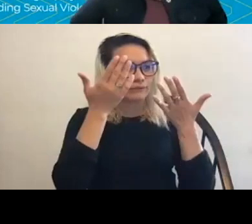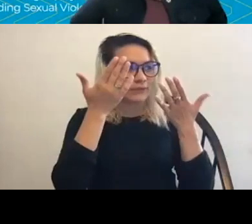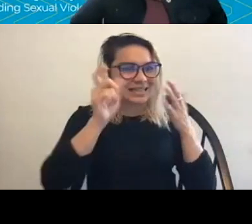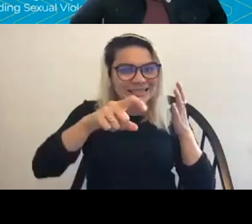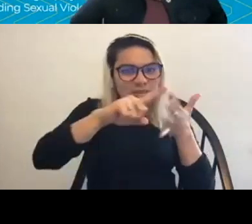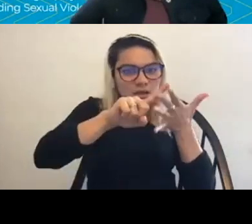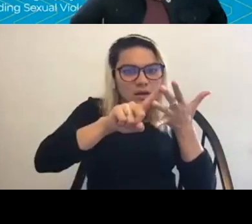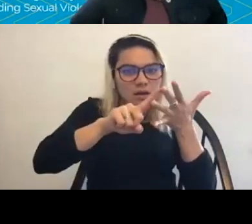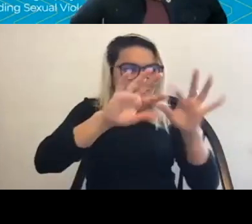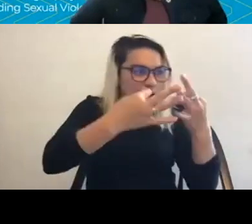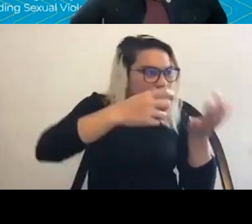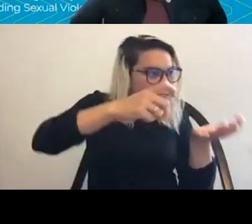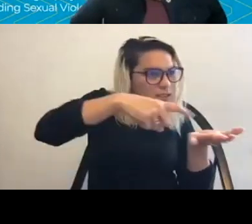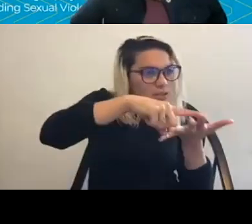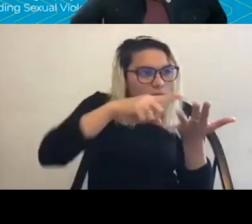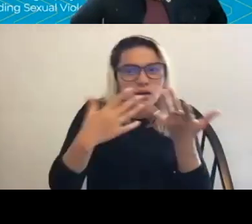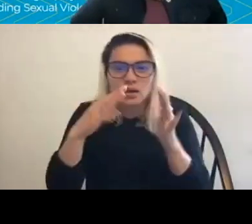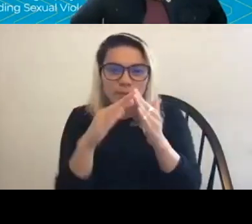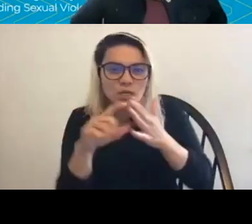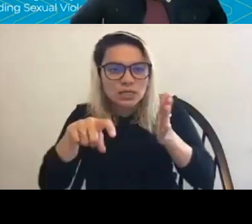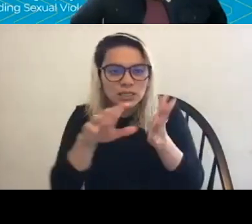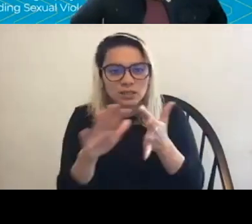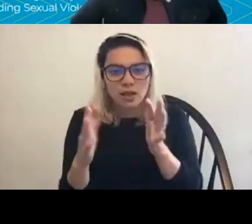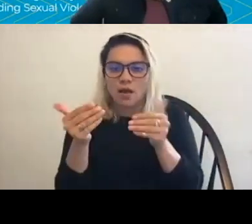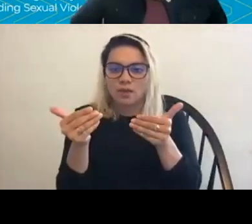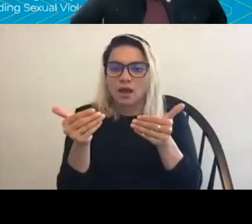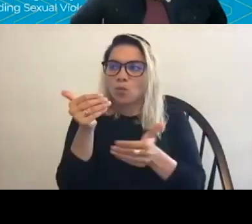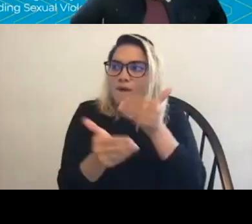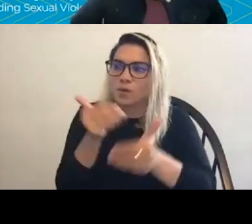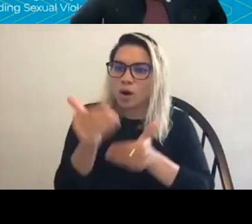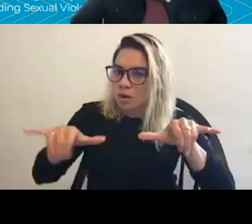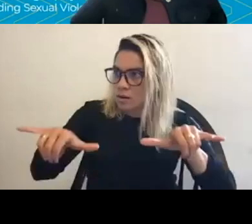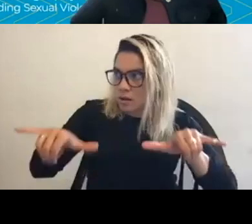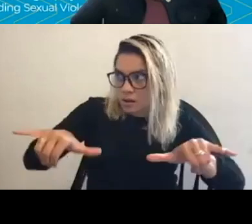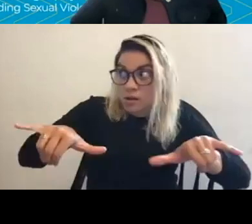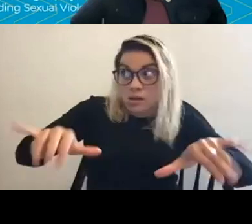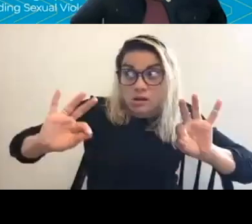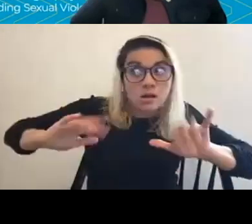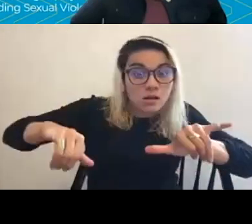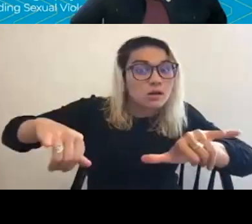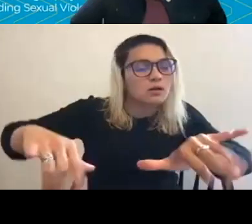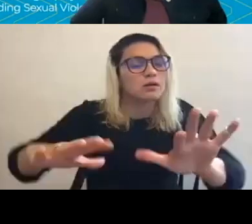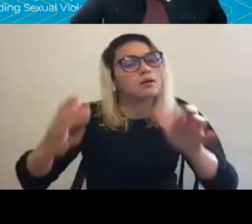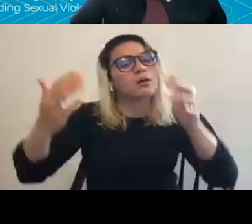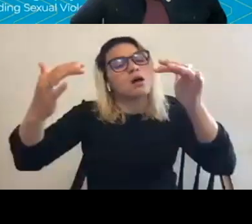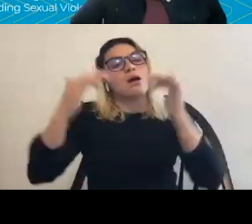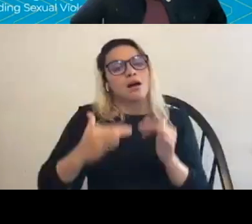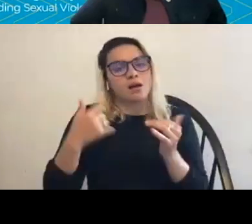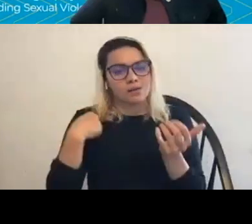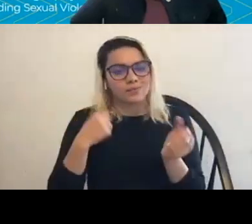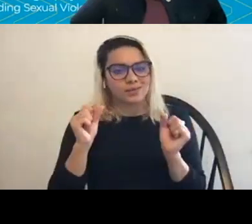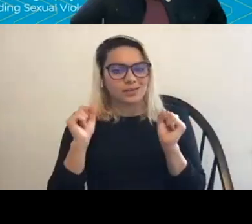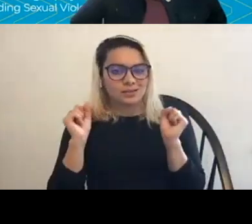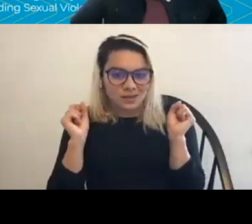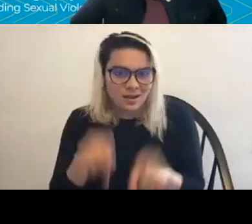right trajectory. So then we get to join together across all these differences to make this action